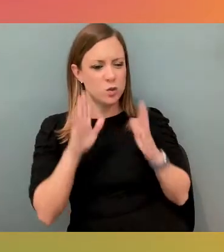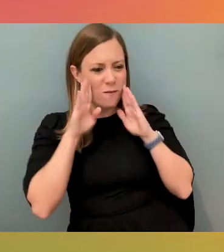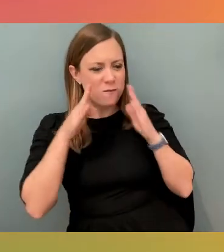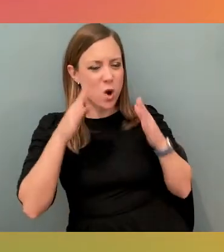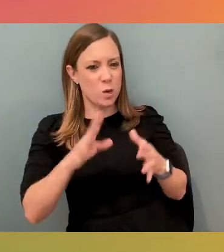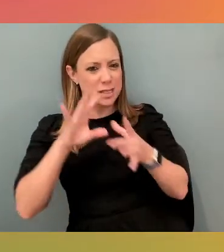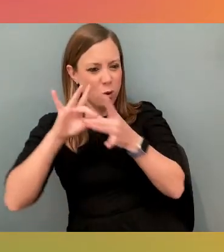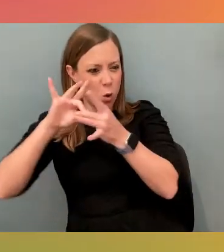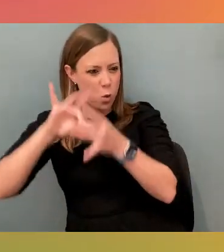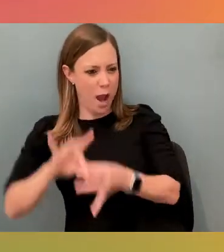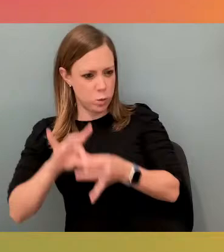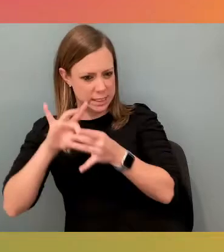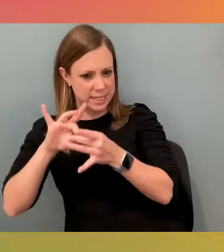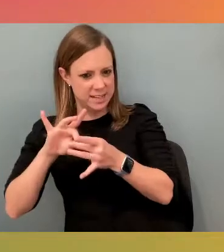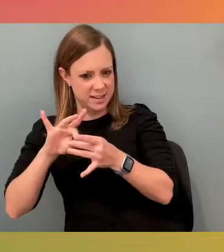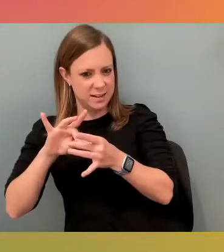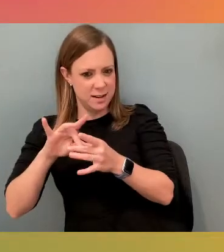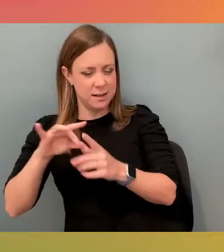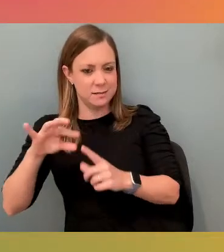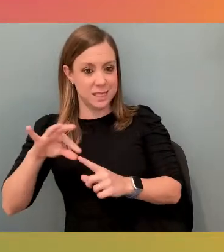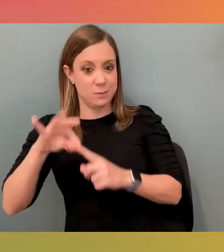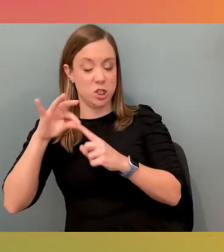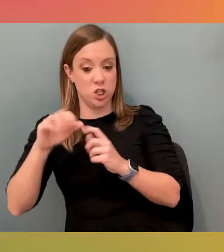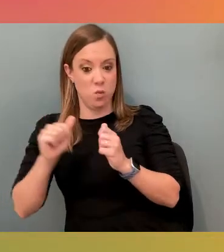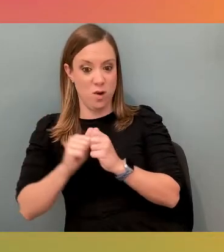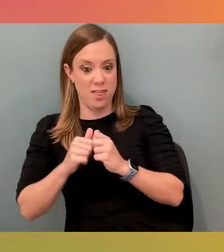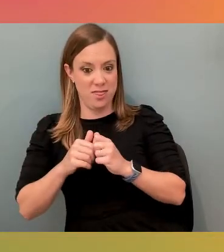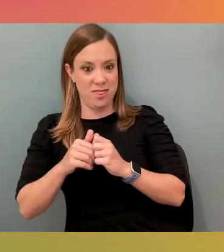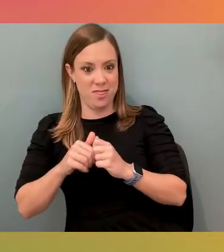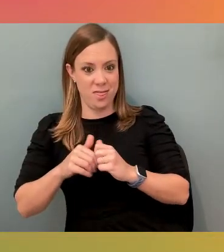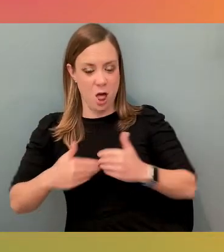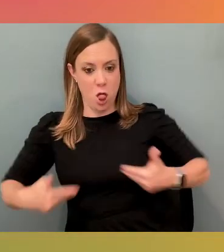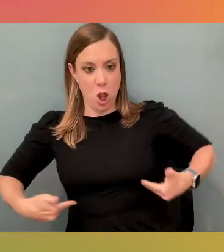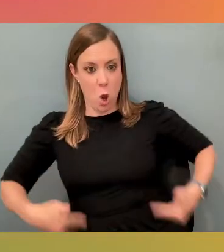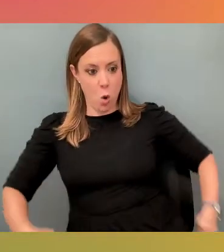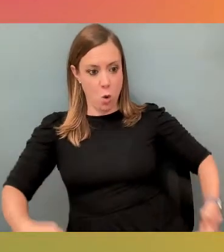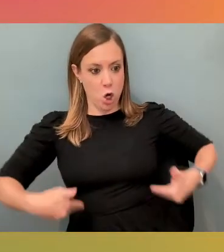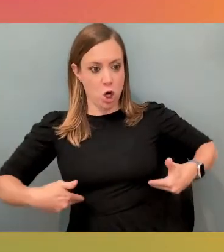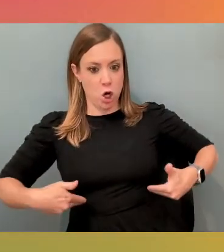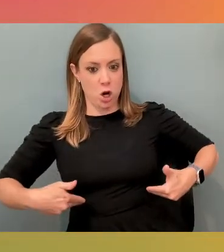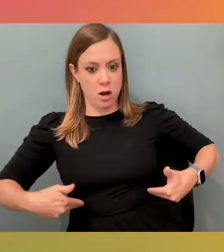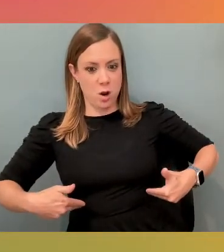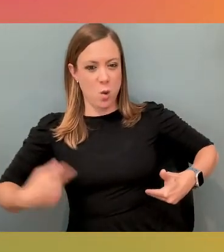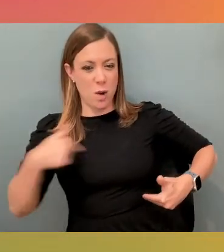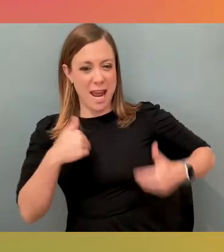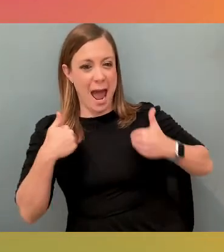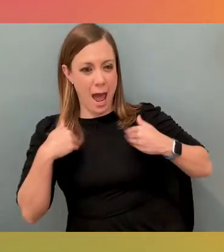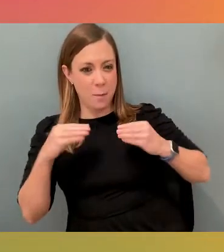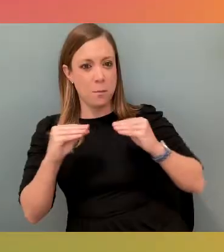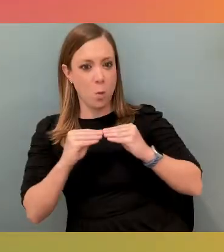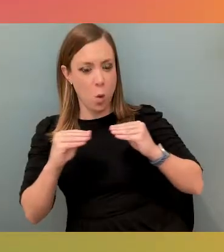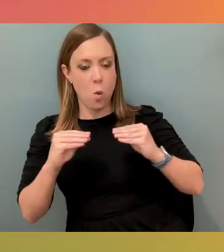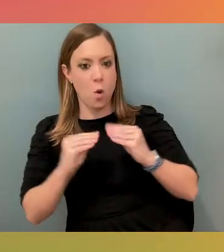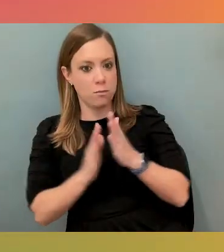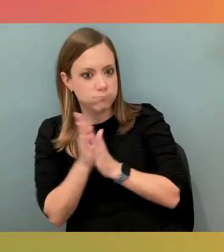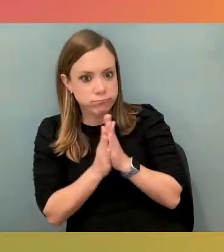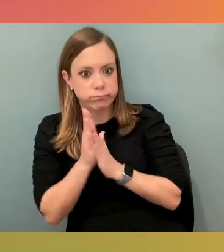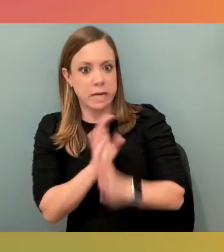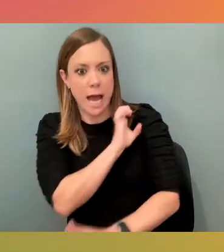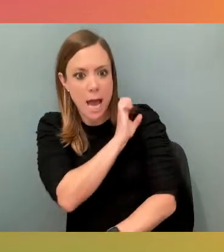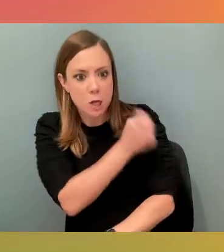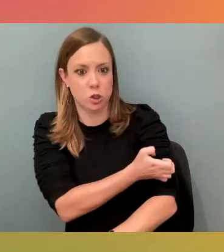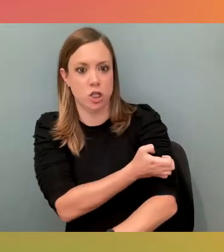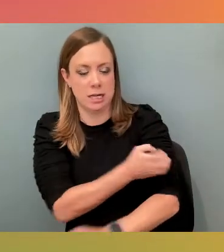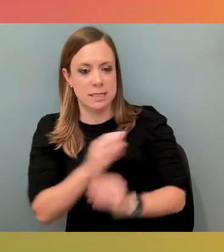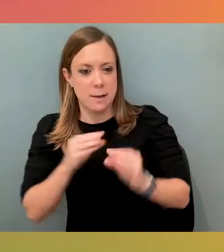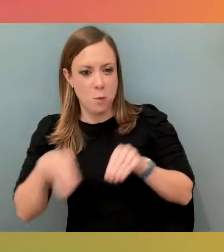grounding, especially in the lower half of the body, since we had a lot of more energizing movement through the lower half of the body a little later on in the flow. And I